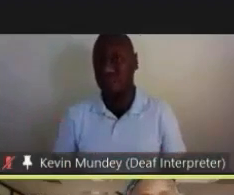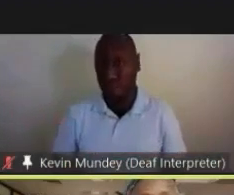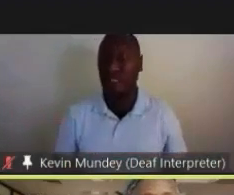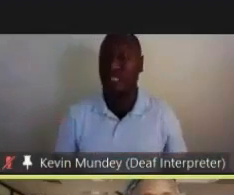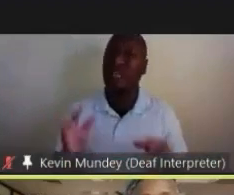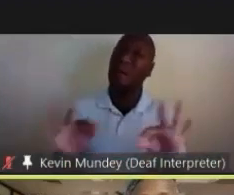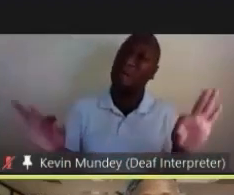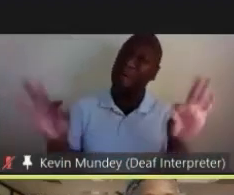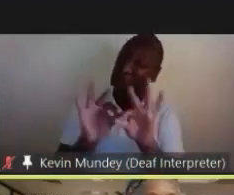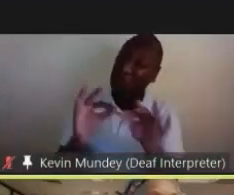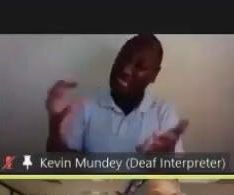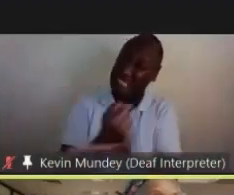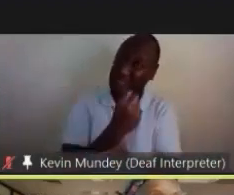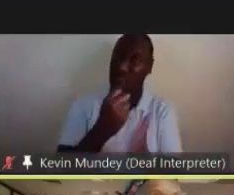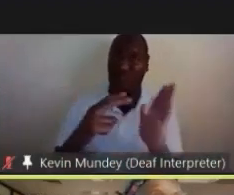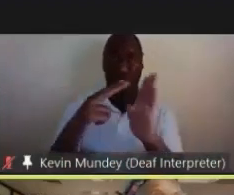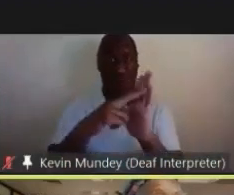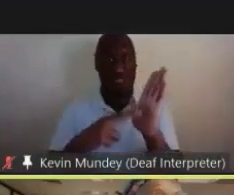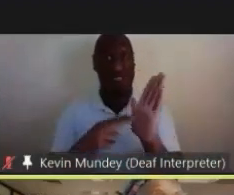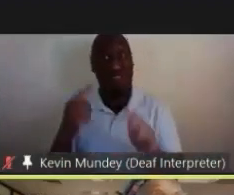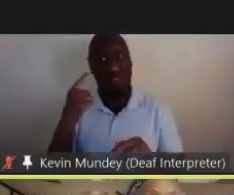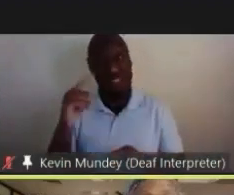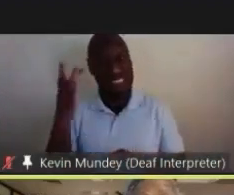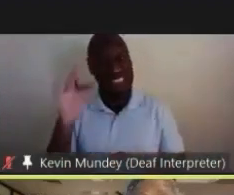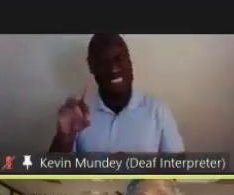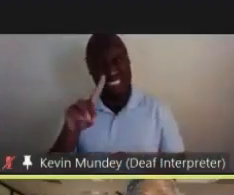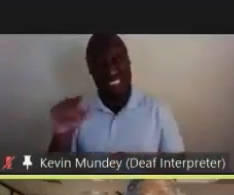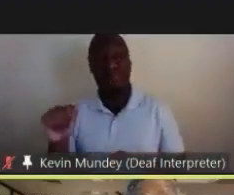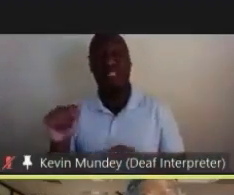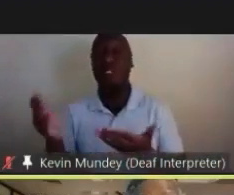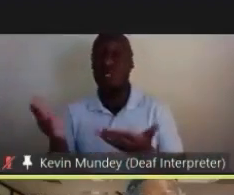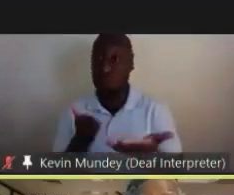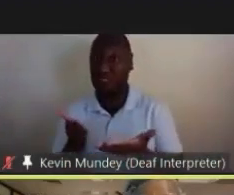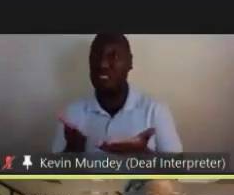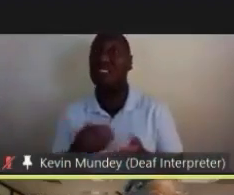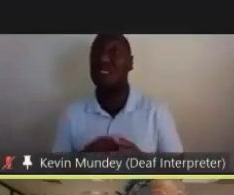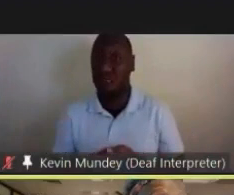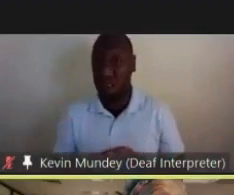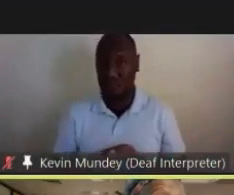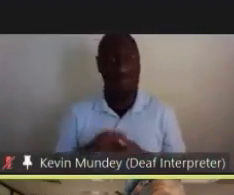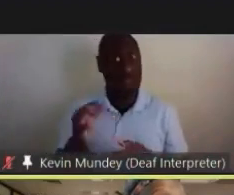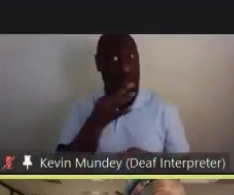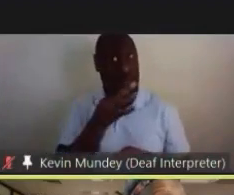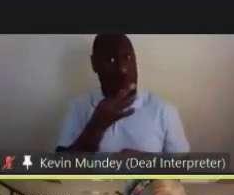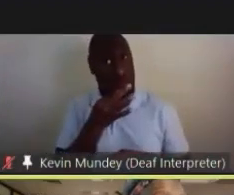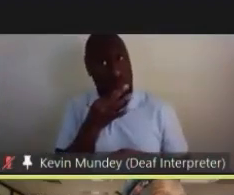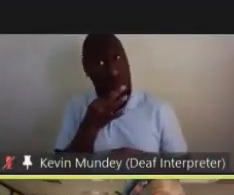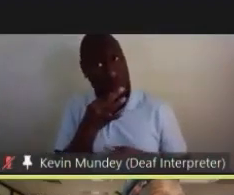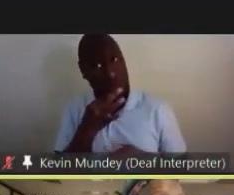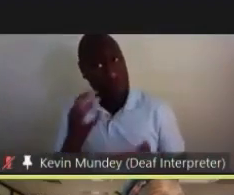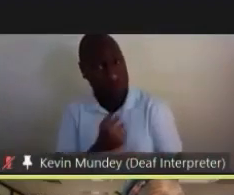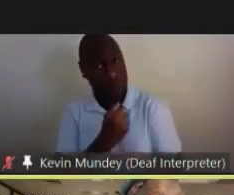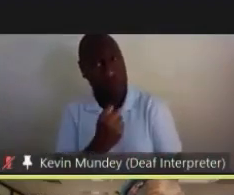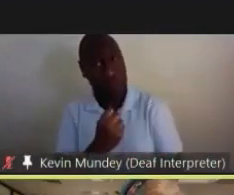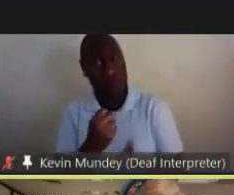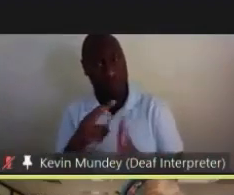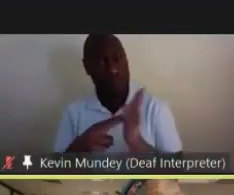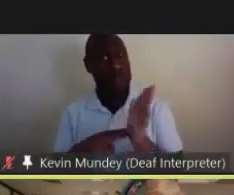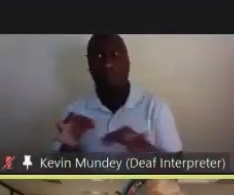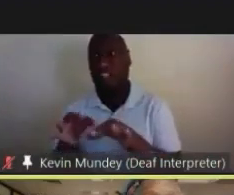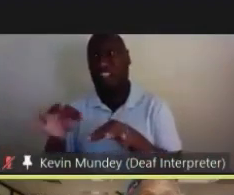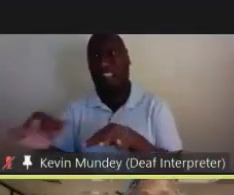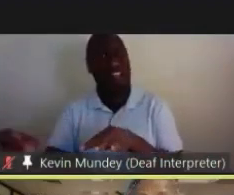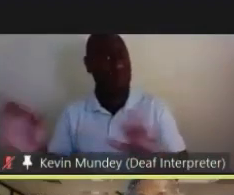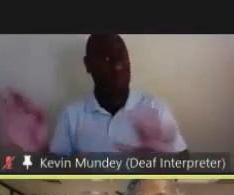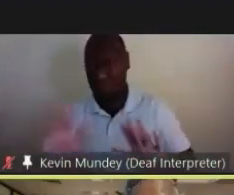register for intellectual disability services as soon as possible to best plan for